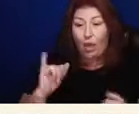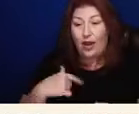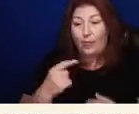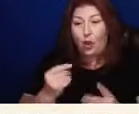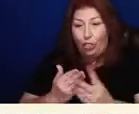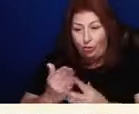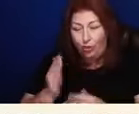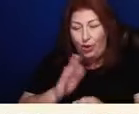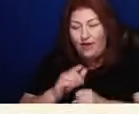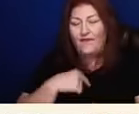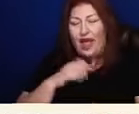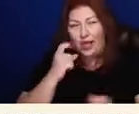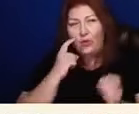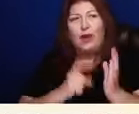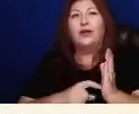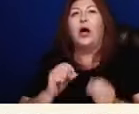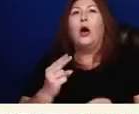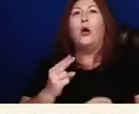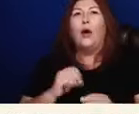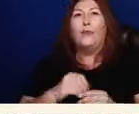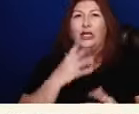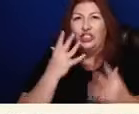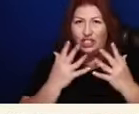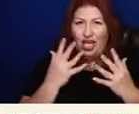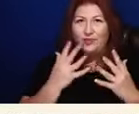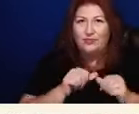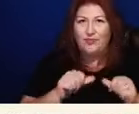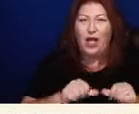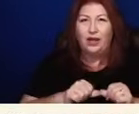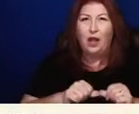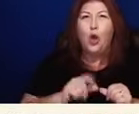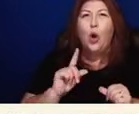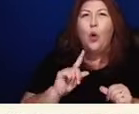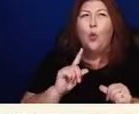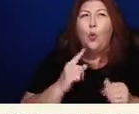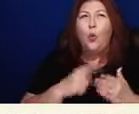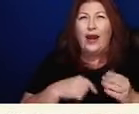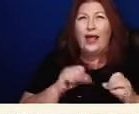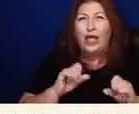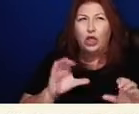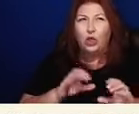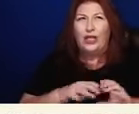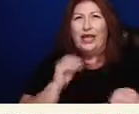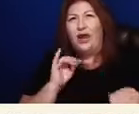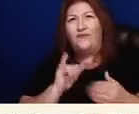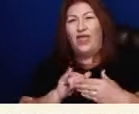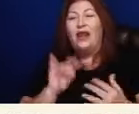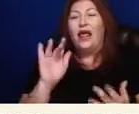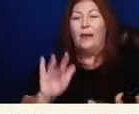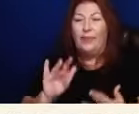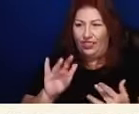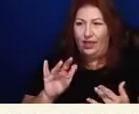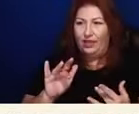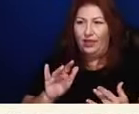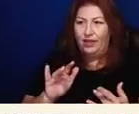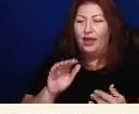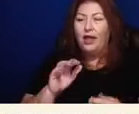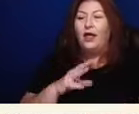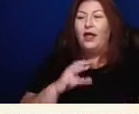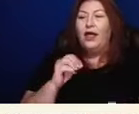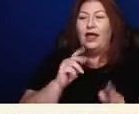I can recognize, oh, I'm in a shame storm. Okay, so what can I do to get out of that? Well, empathy kills shame. Naming it kills shame. And so I have